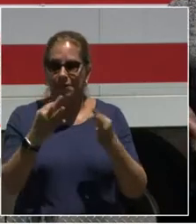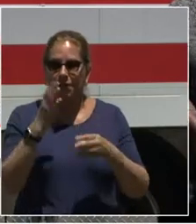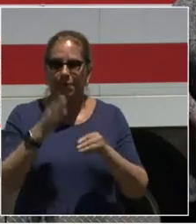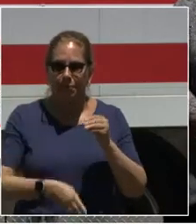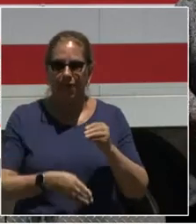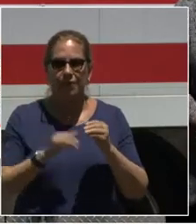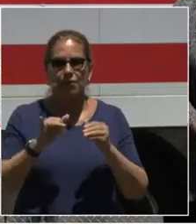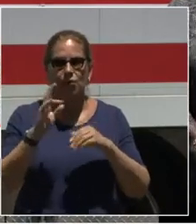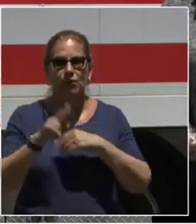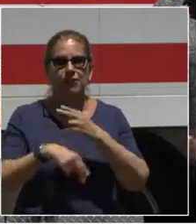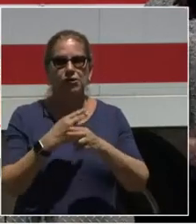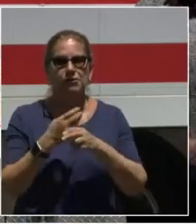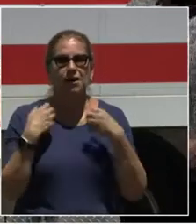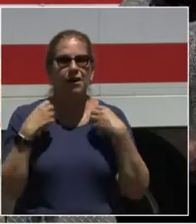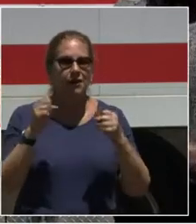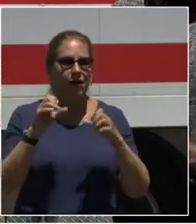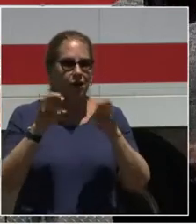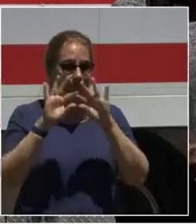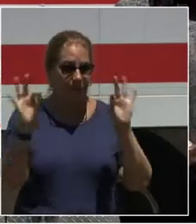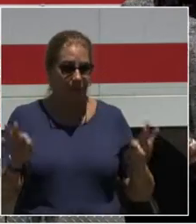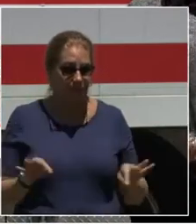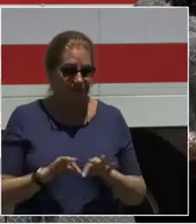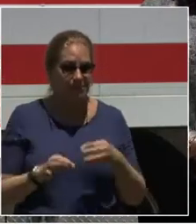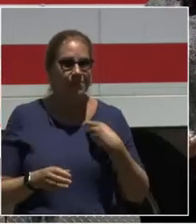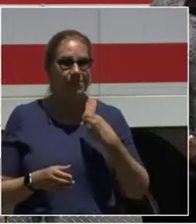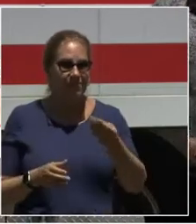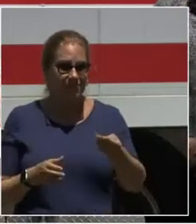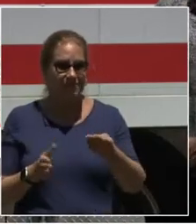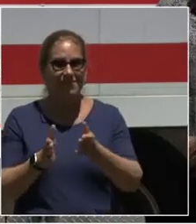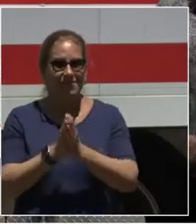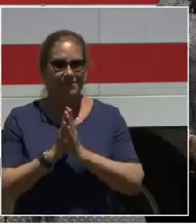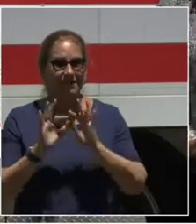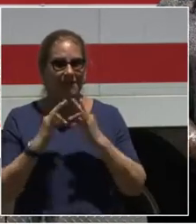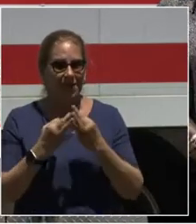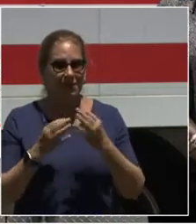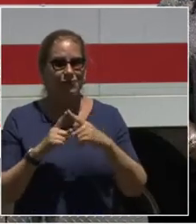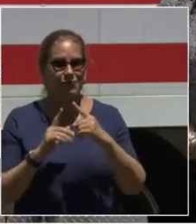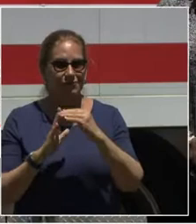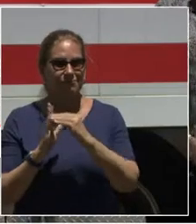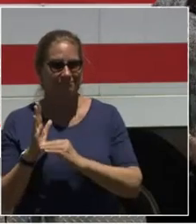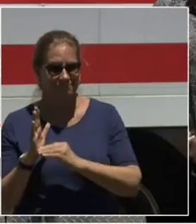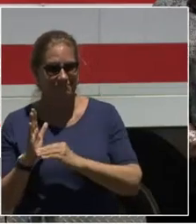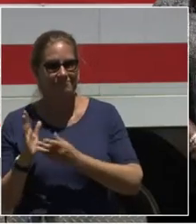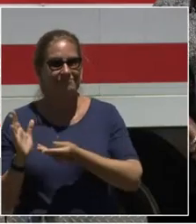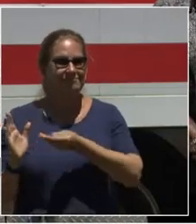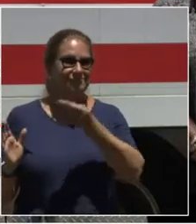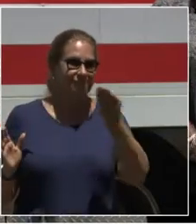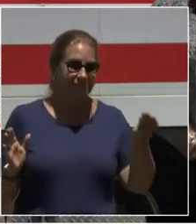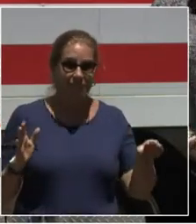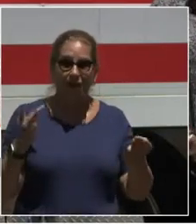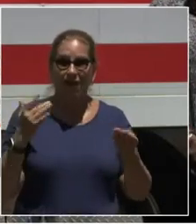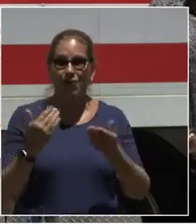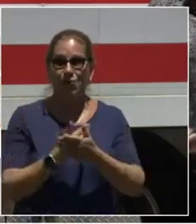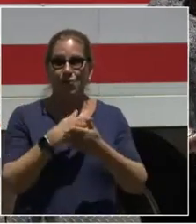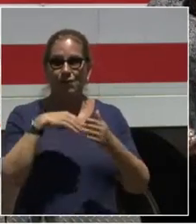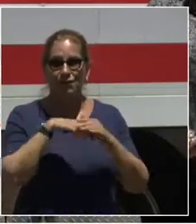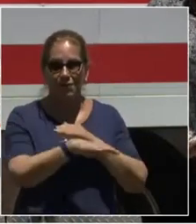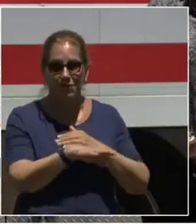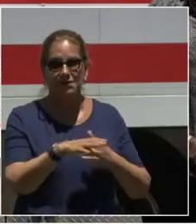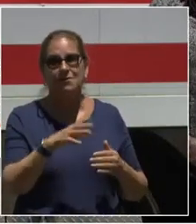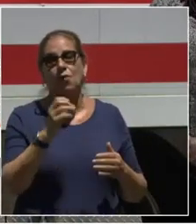of the documentation that we ask families to provide if they're a new enrollee or they're re-enrolling in DCPS. If there's